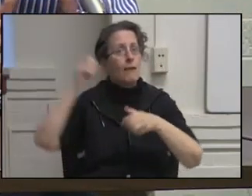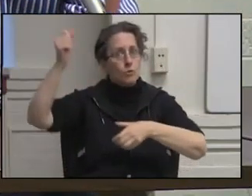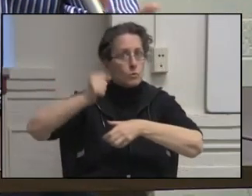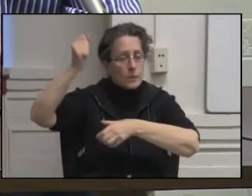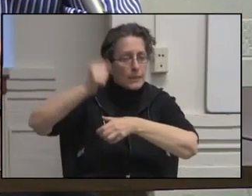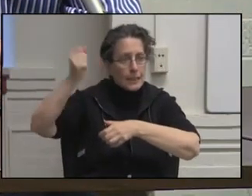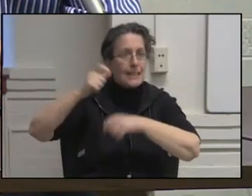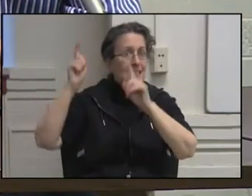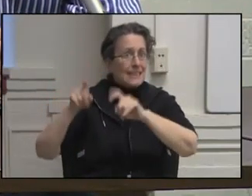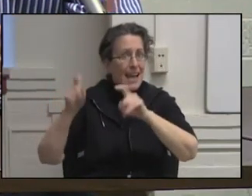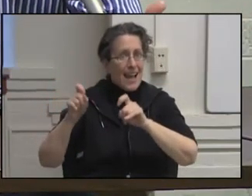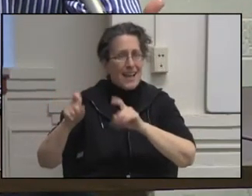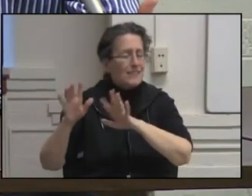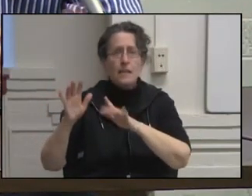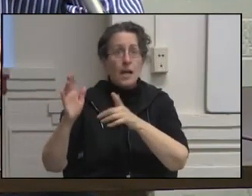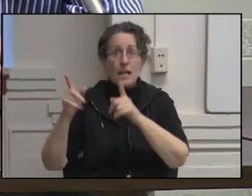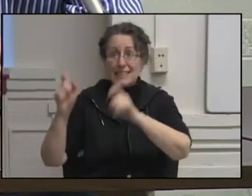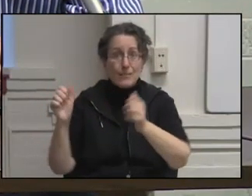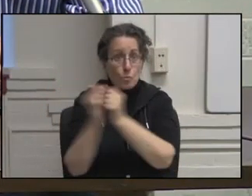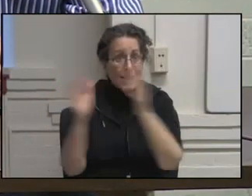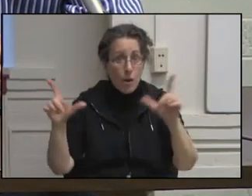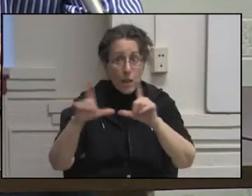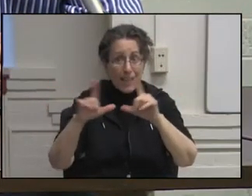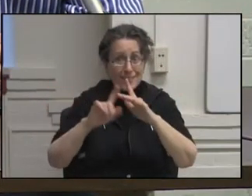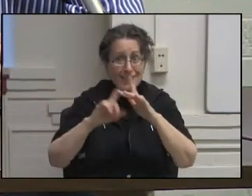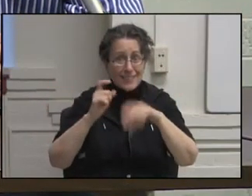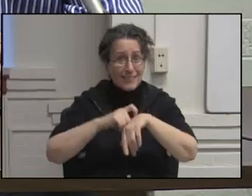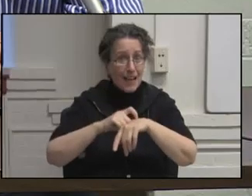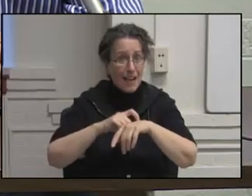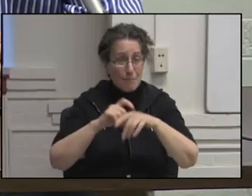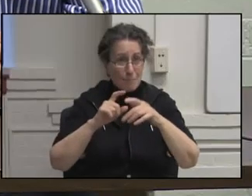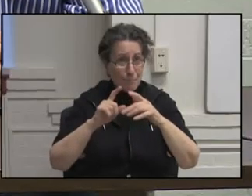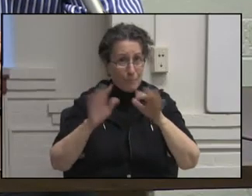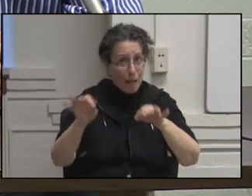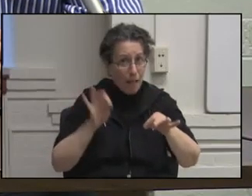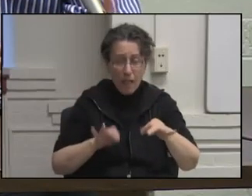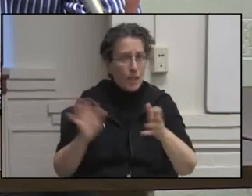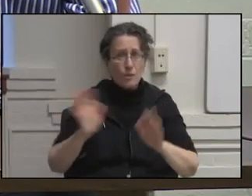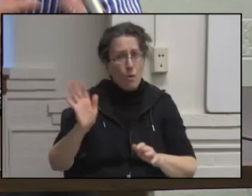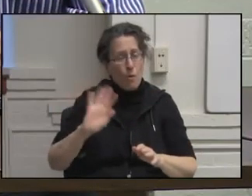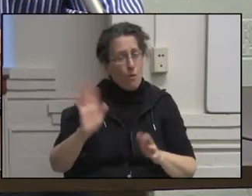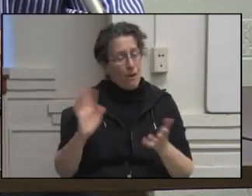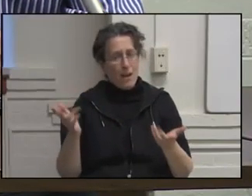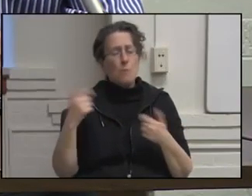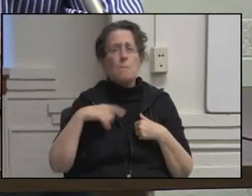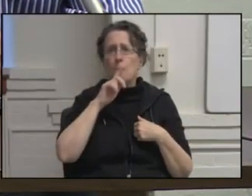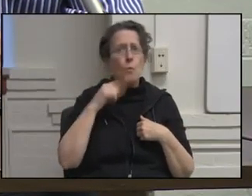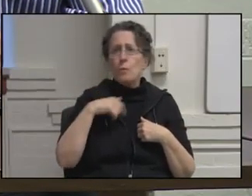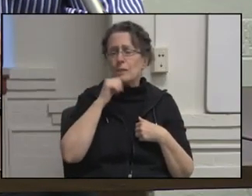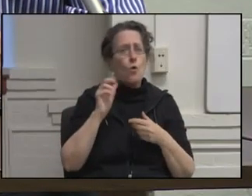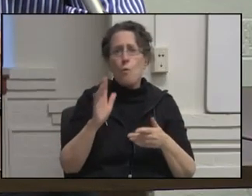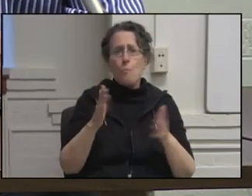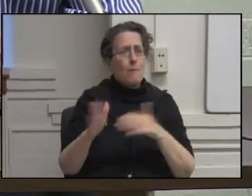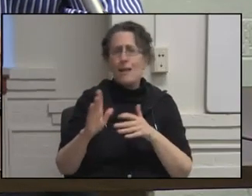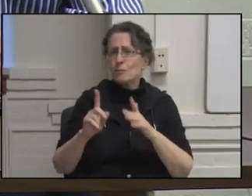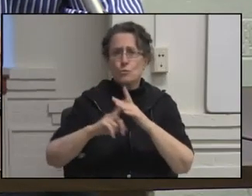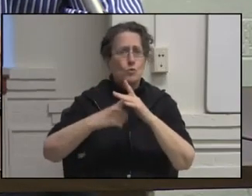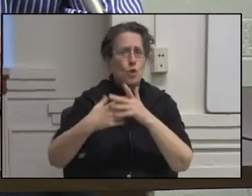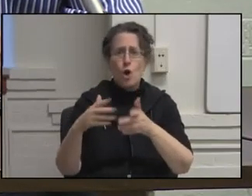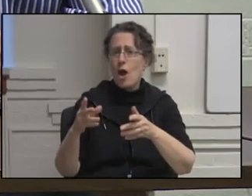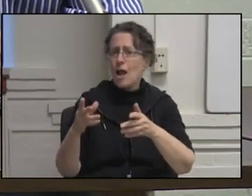we should have it licensed. So, you know, again, our intention is not to serve until, you know,